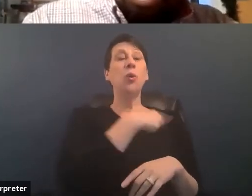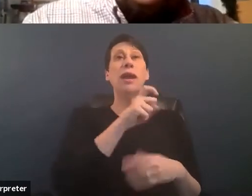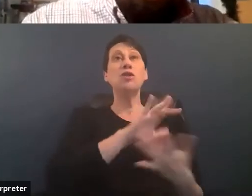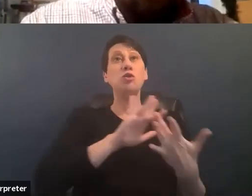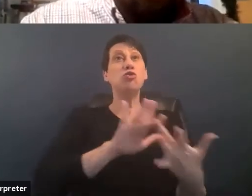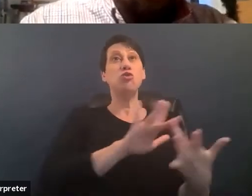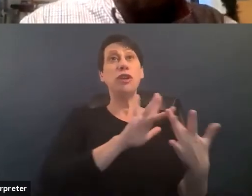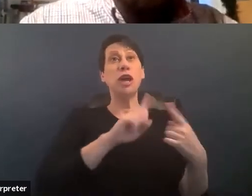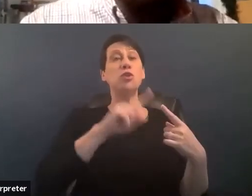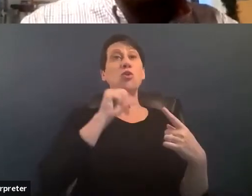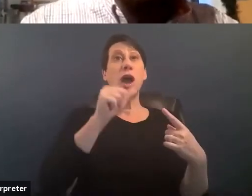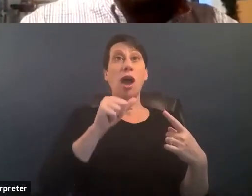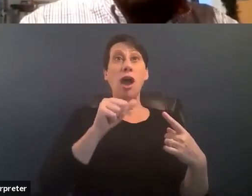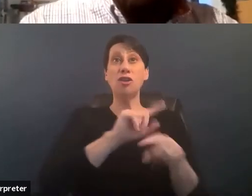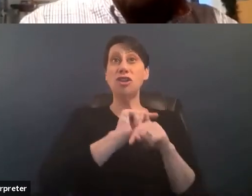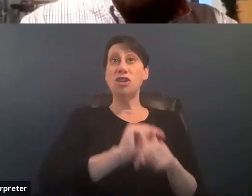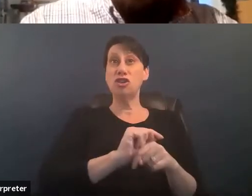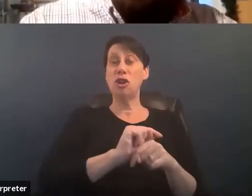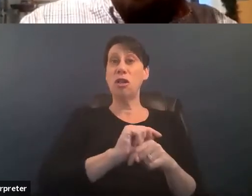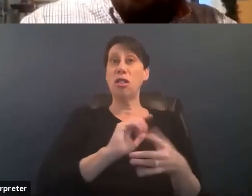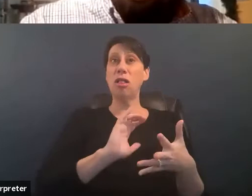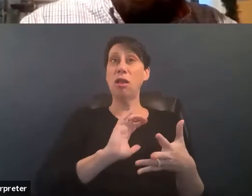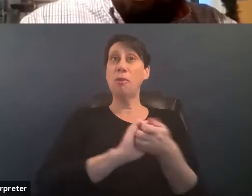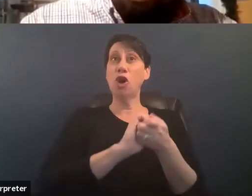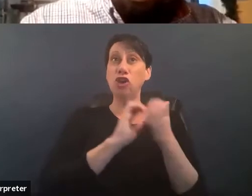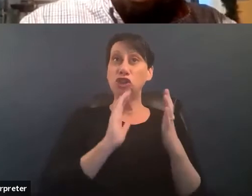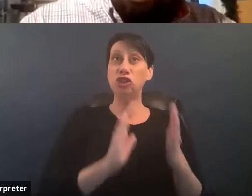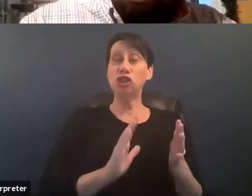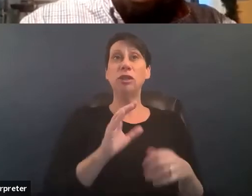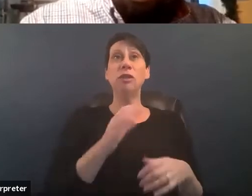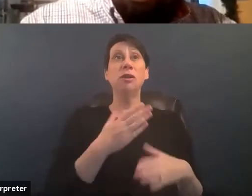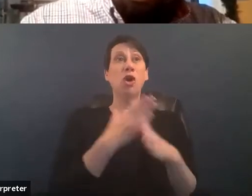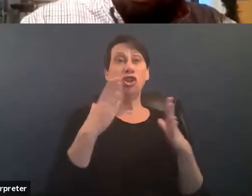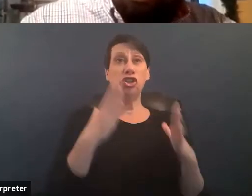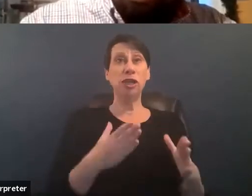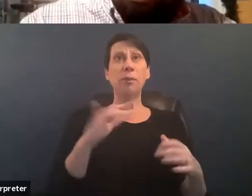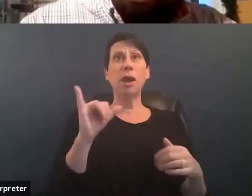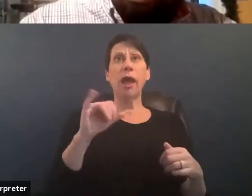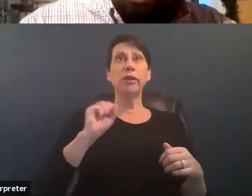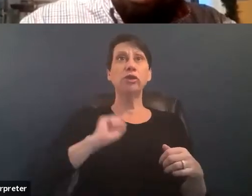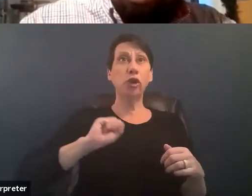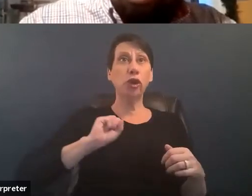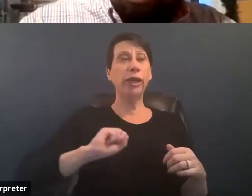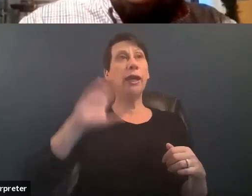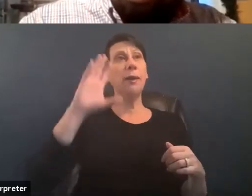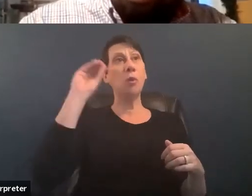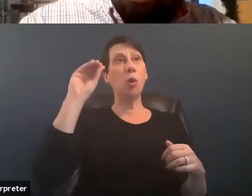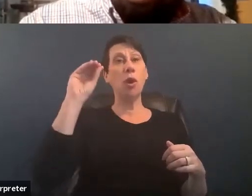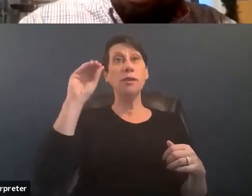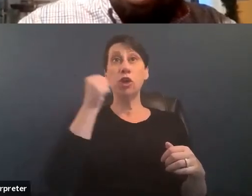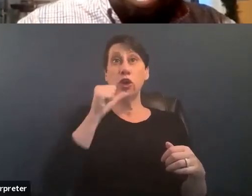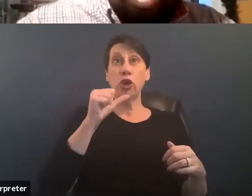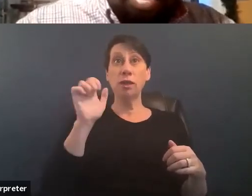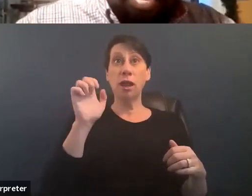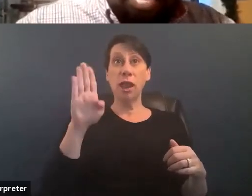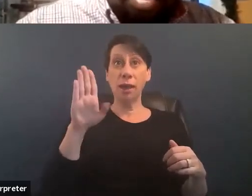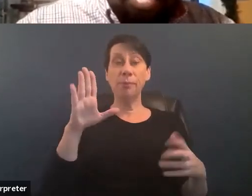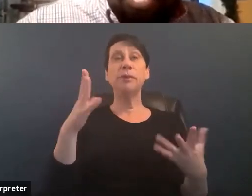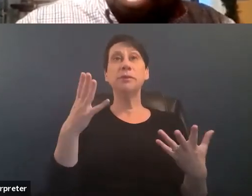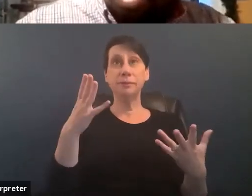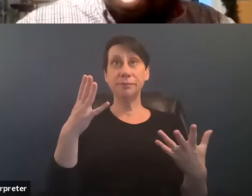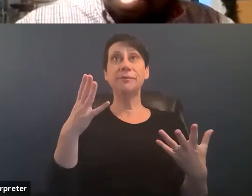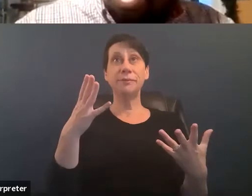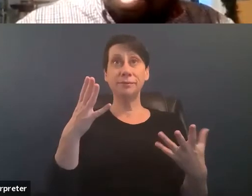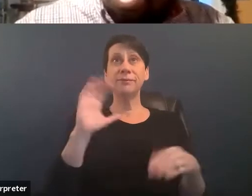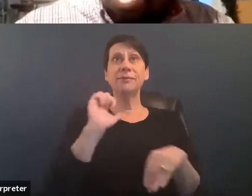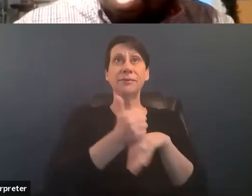our non-traditional partnerships, like with sororities, the Boys and Girls Club, and implement shifting